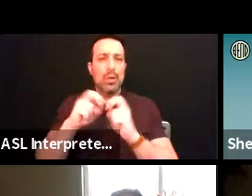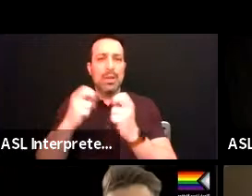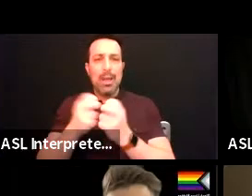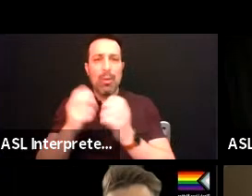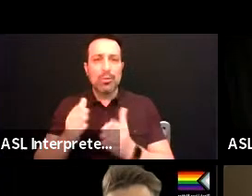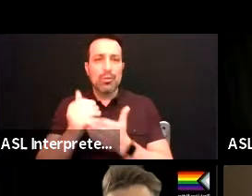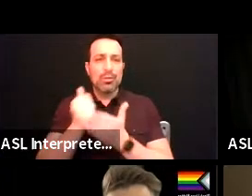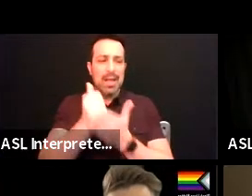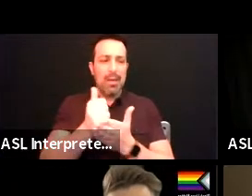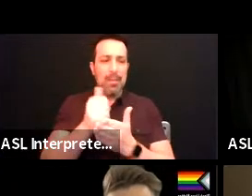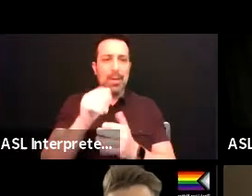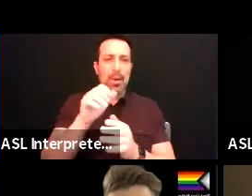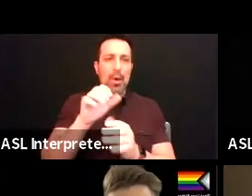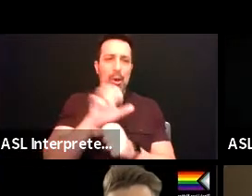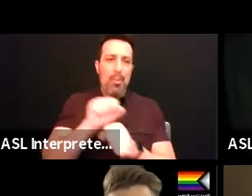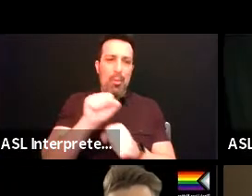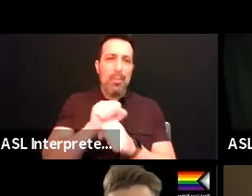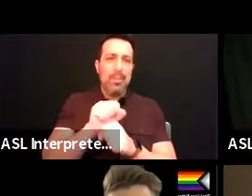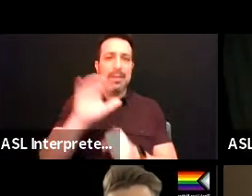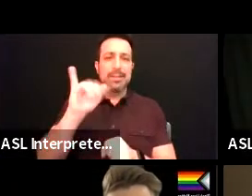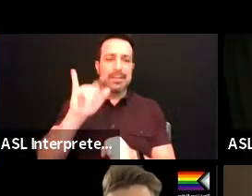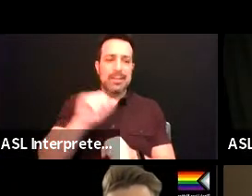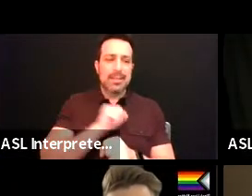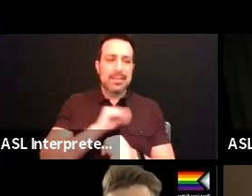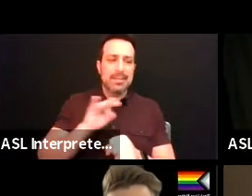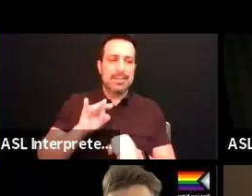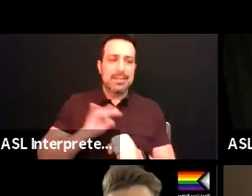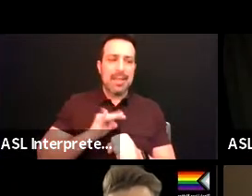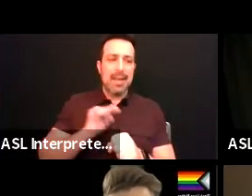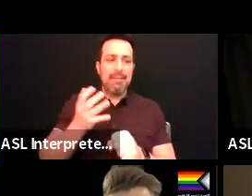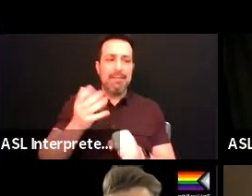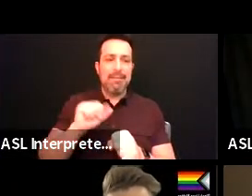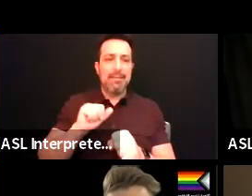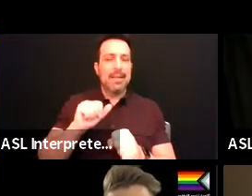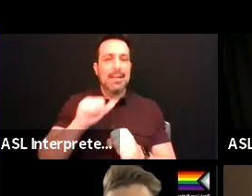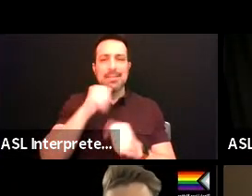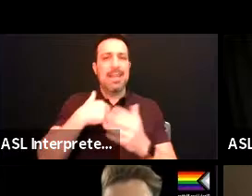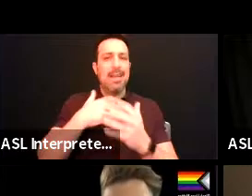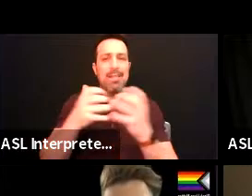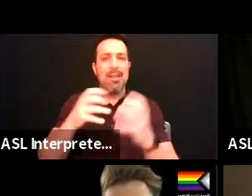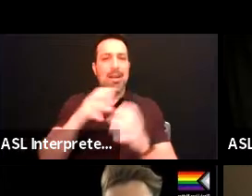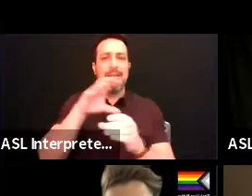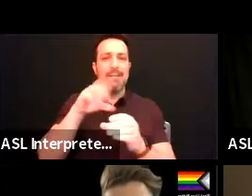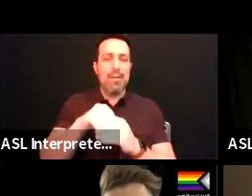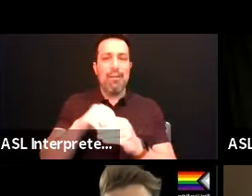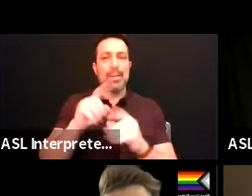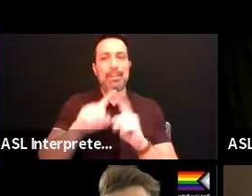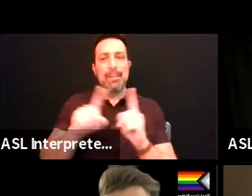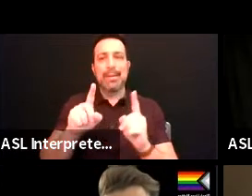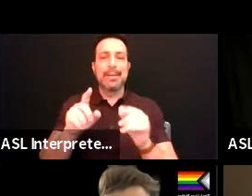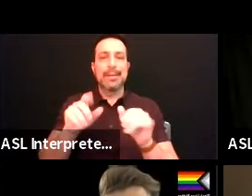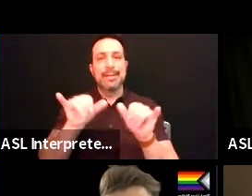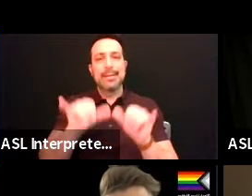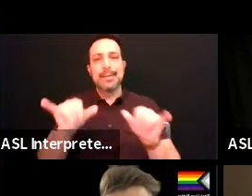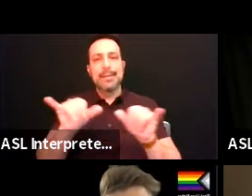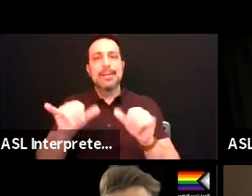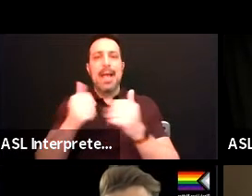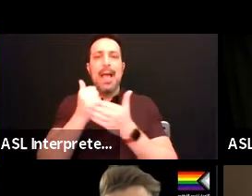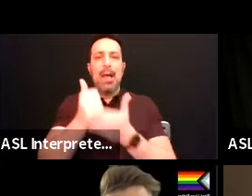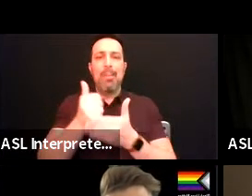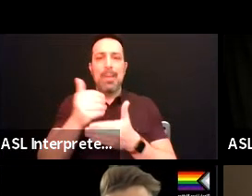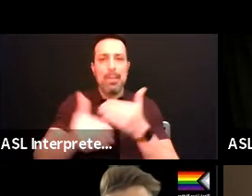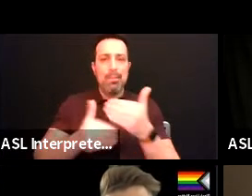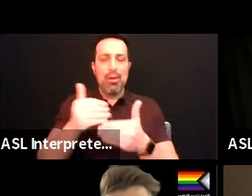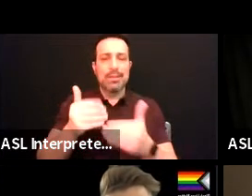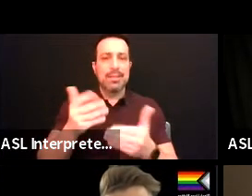appointment. City staff does not select or really have much involvement other than kind of mechanically helping the process